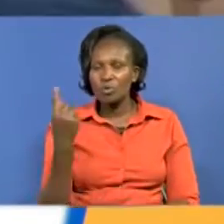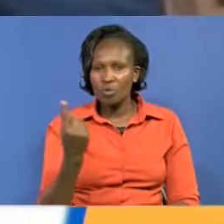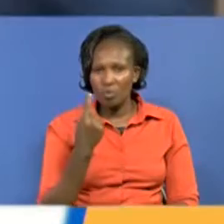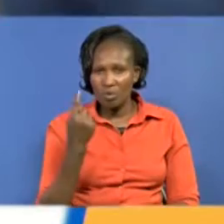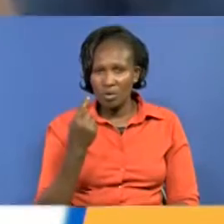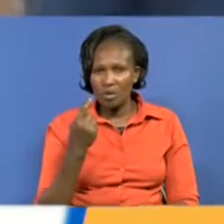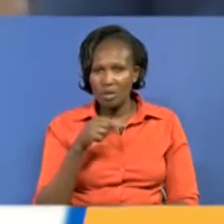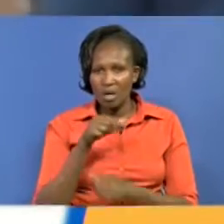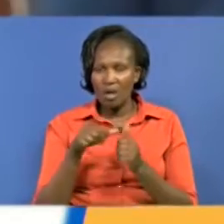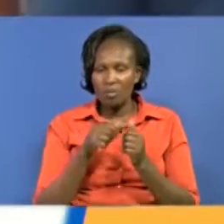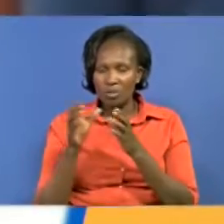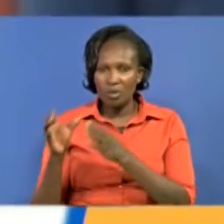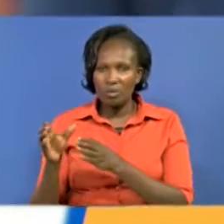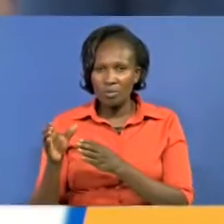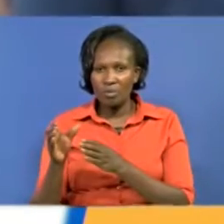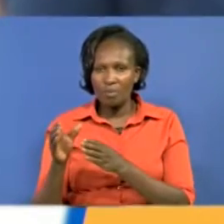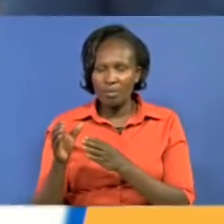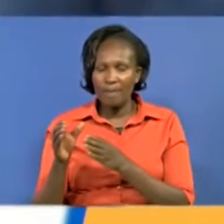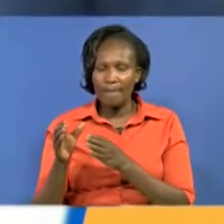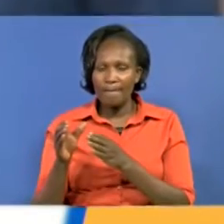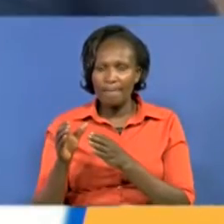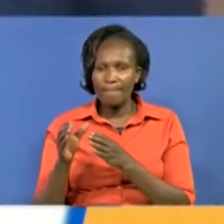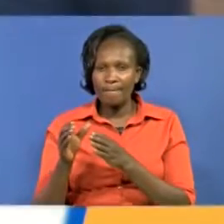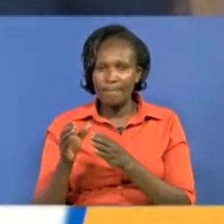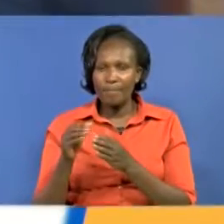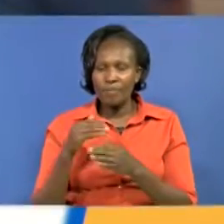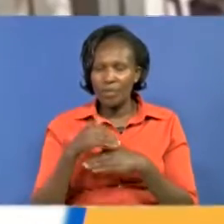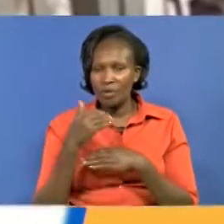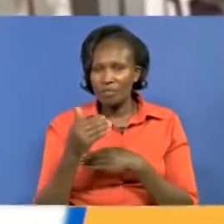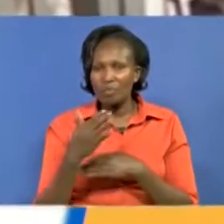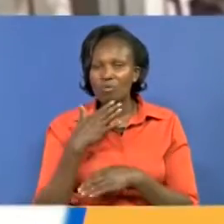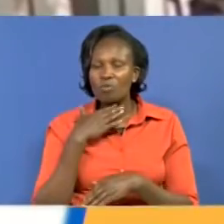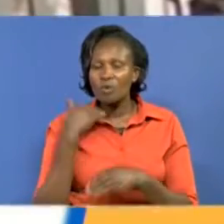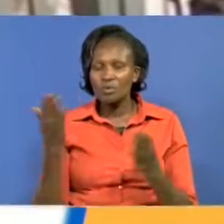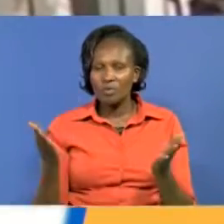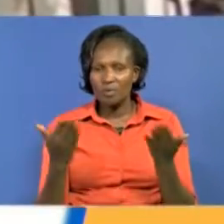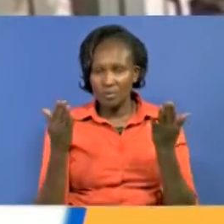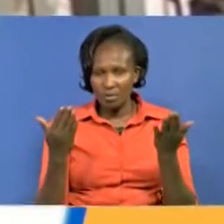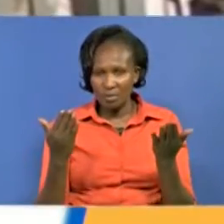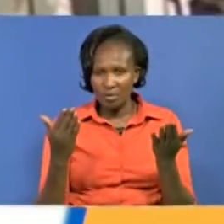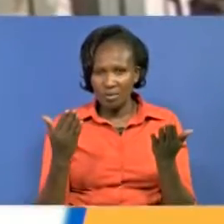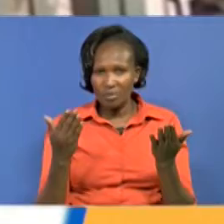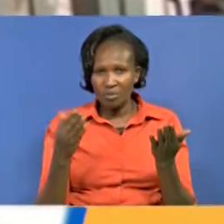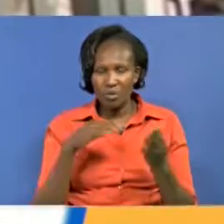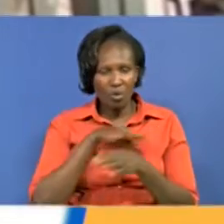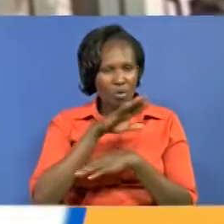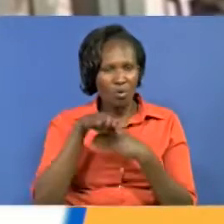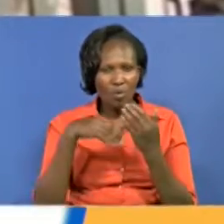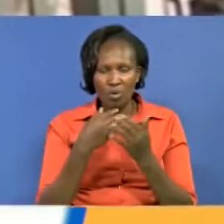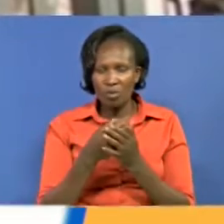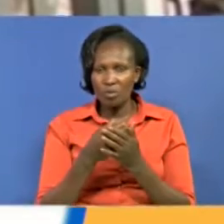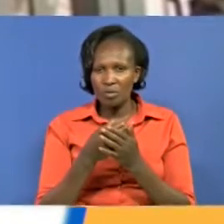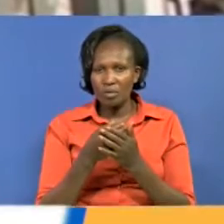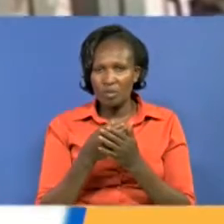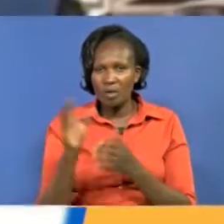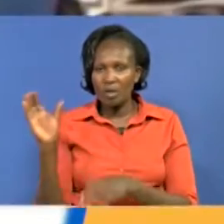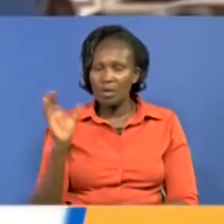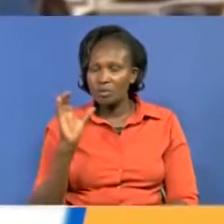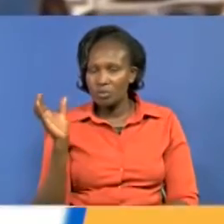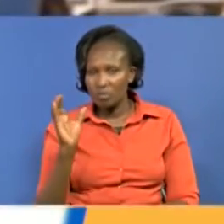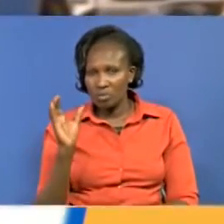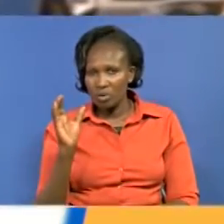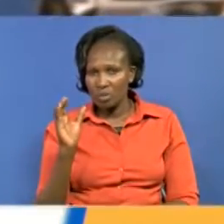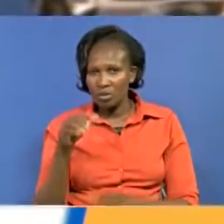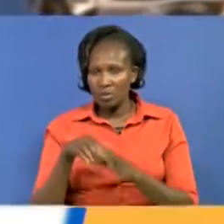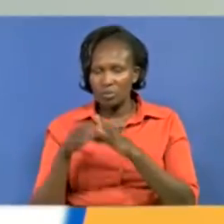not a local company. It's a listed company. Therefore, we want to encourage all the shareholders that the company will come,